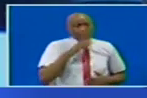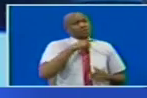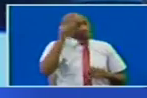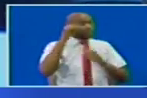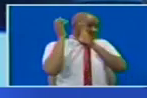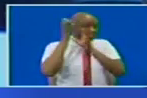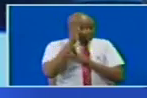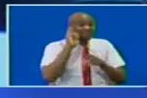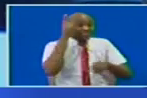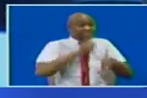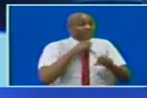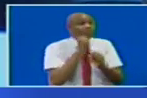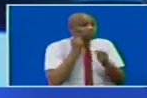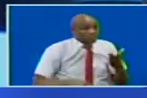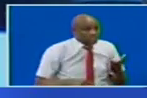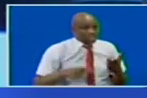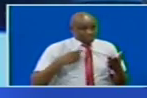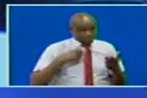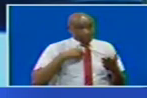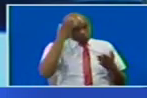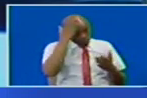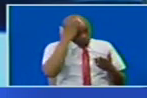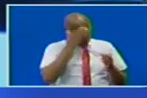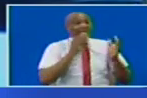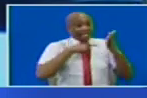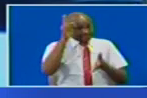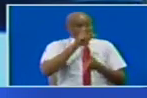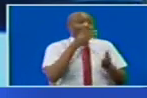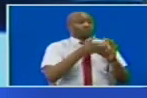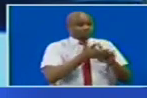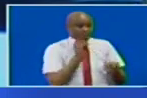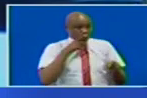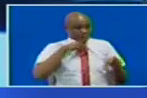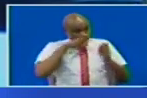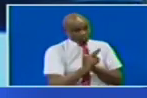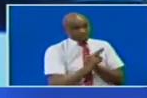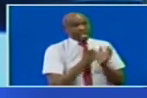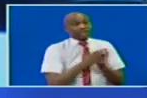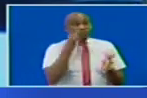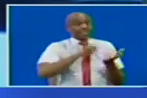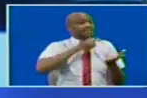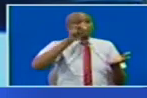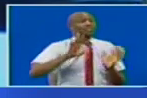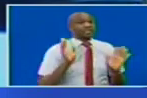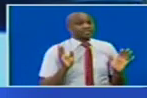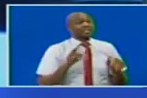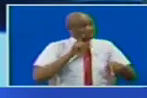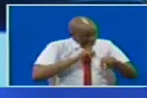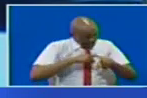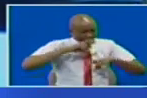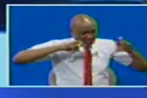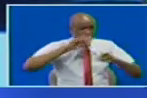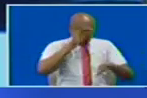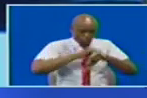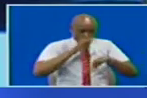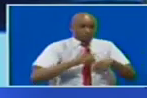Kilifi. The first thing I did was, one, to withdraw their rights, and secondly, to direct that they step aside until proper